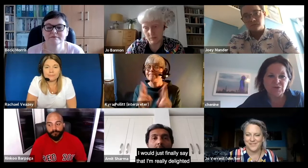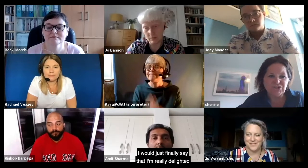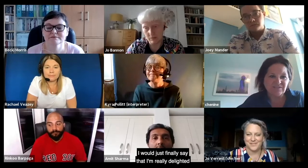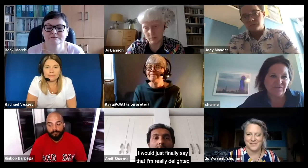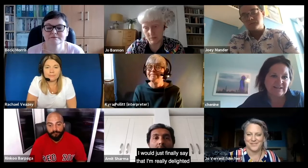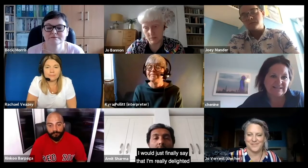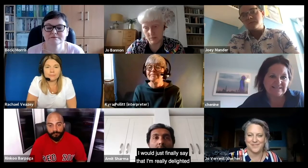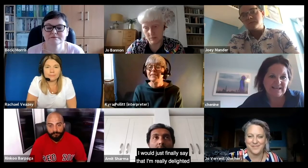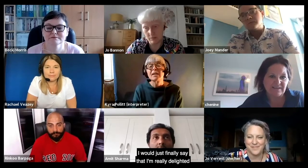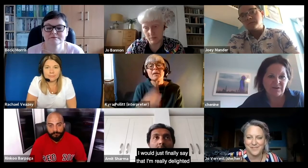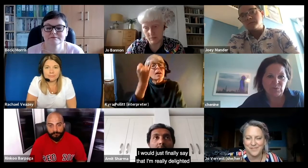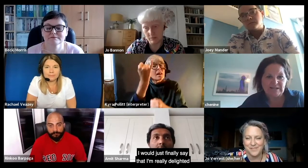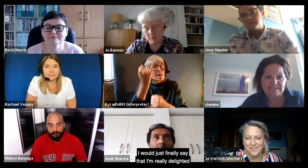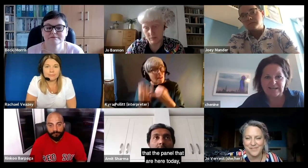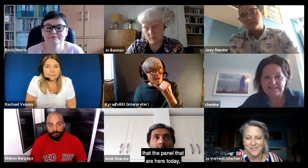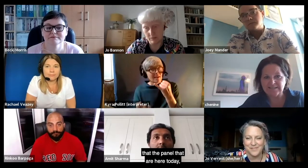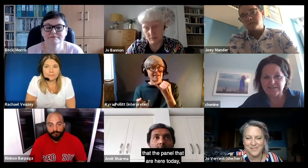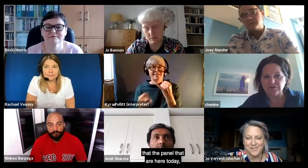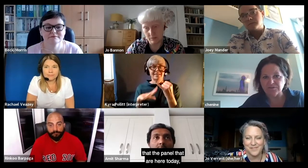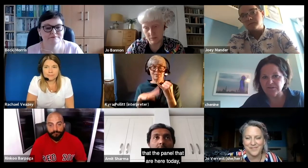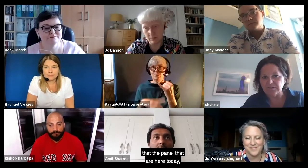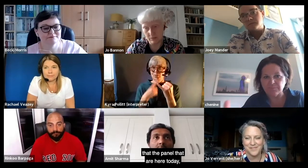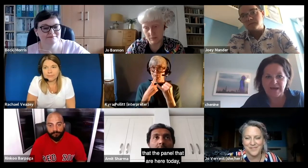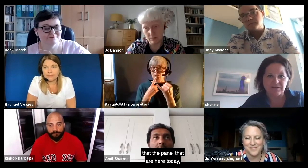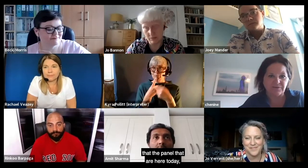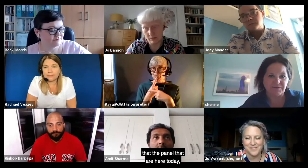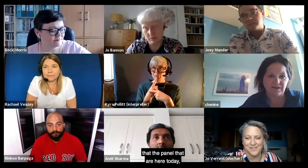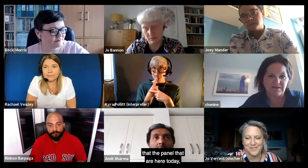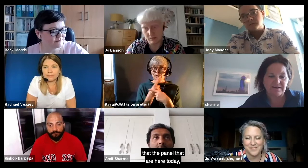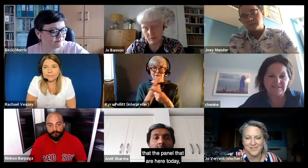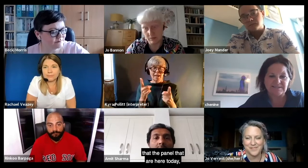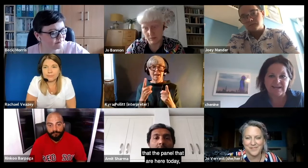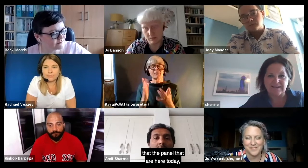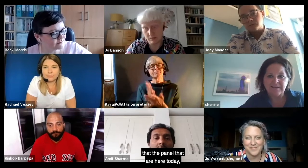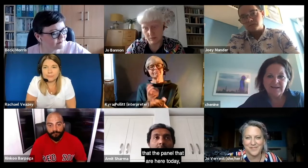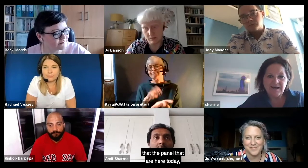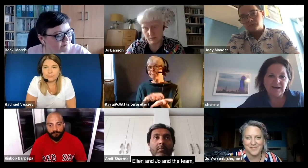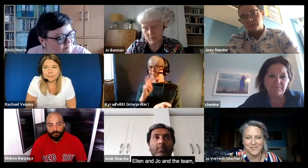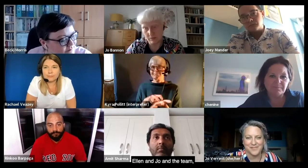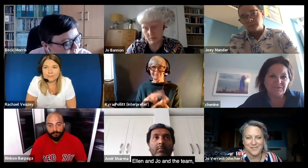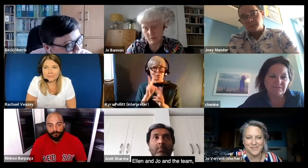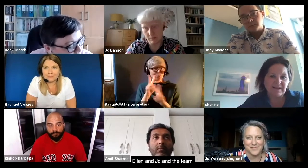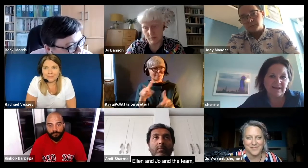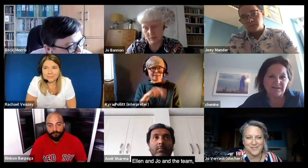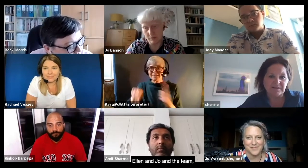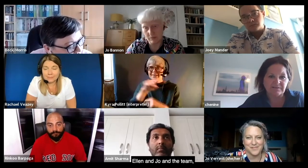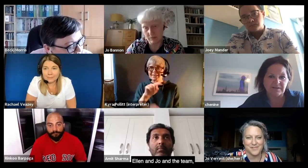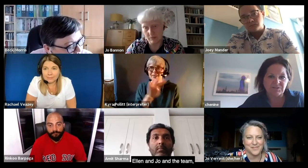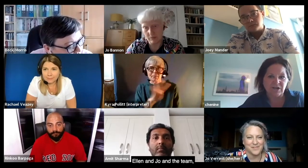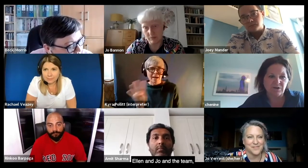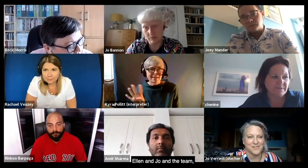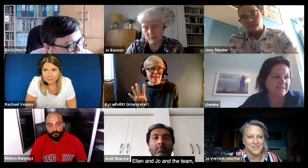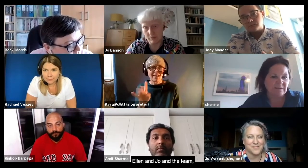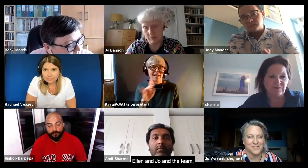I would just finally say that I'm really delighted that the panel that are here today, that Ellen